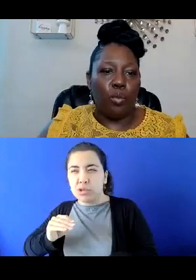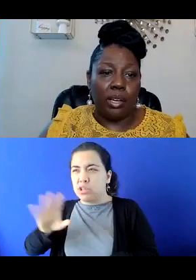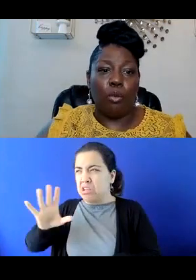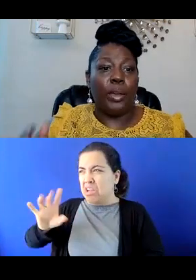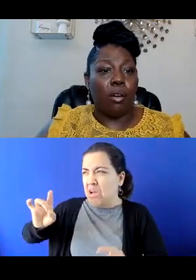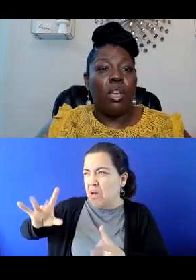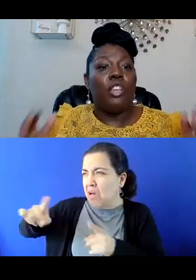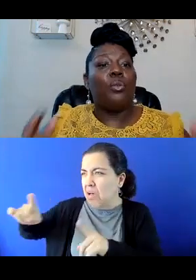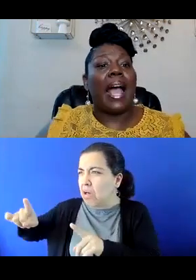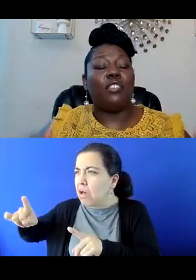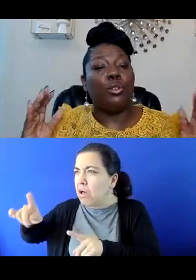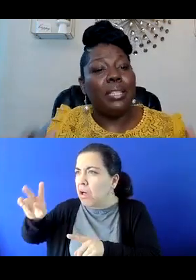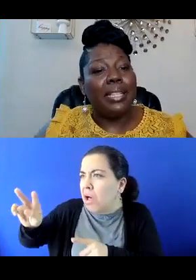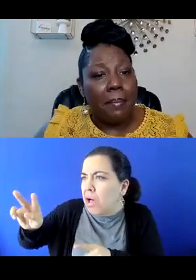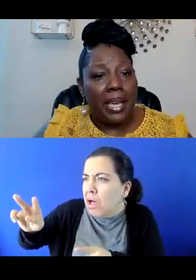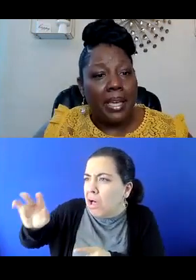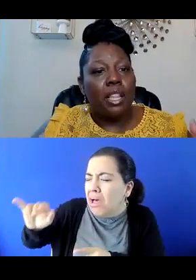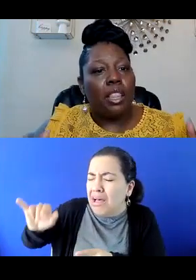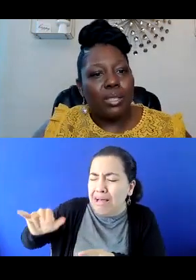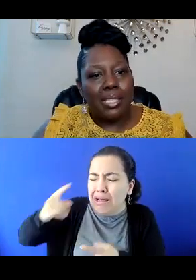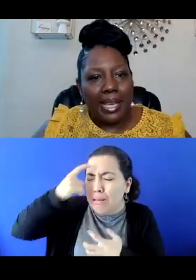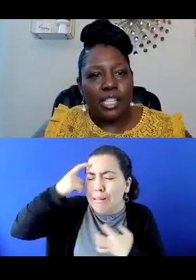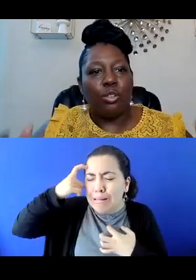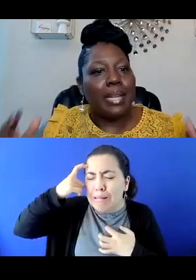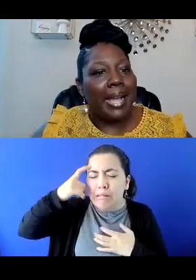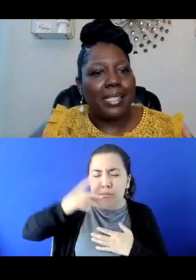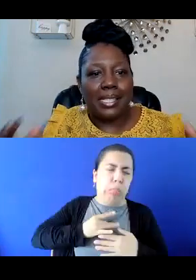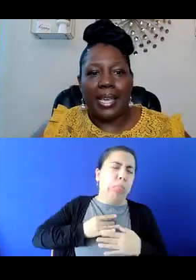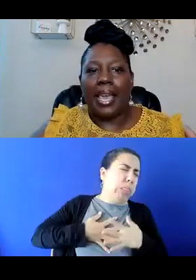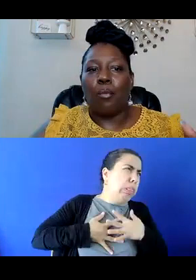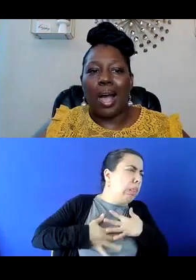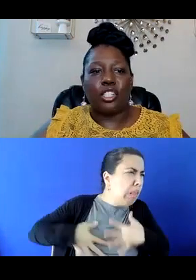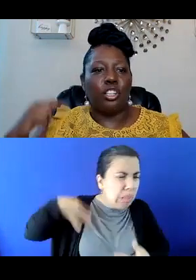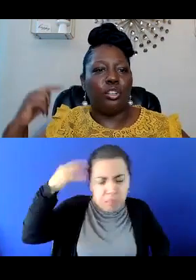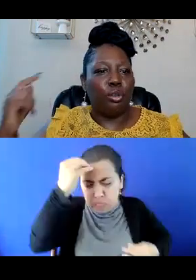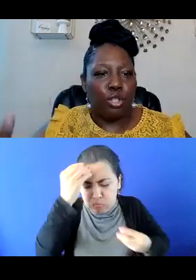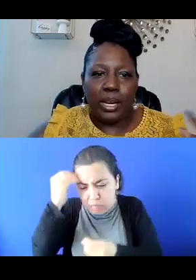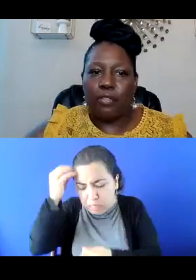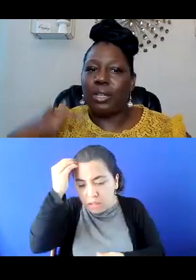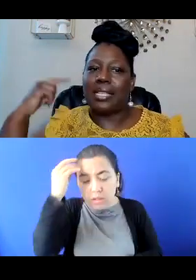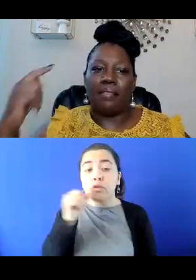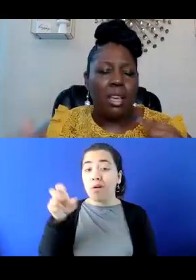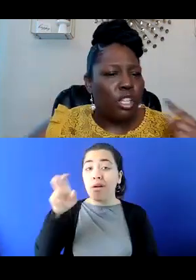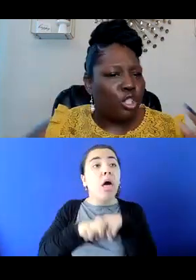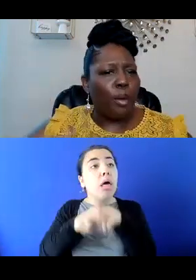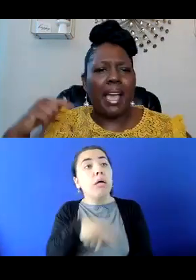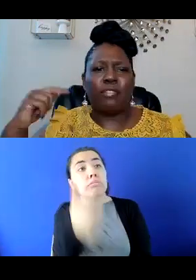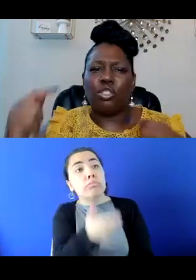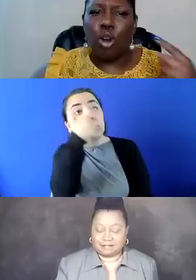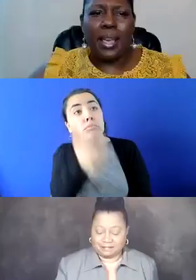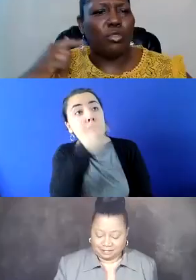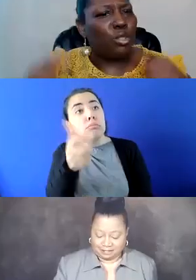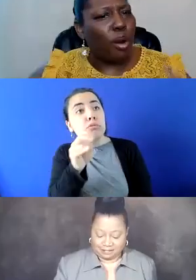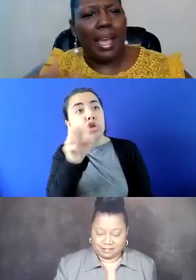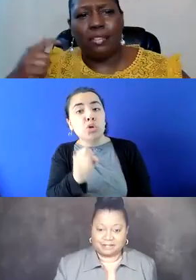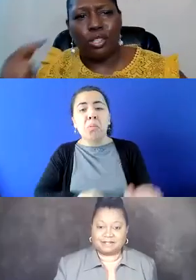very real. You have to limit those things. Do not just sit and watch the news 24/7, story after